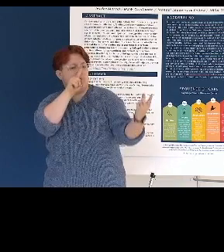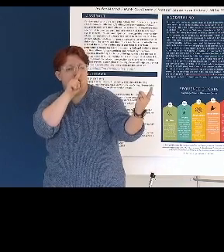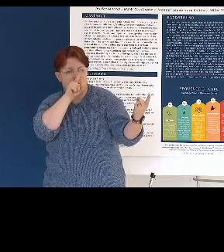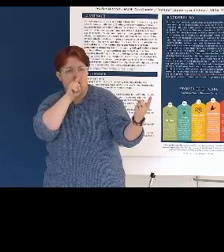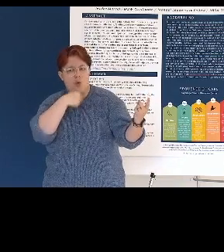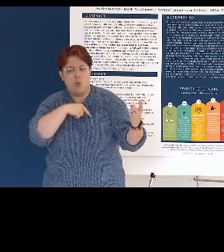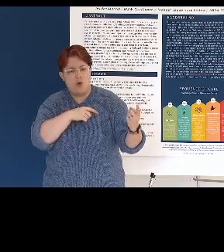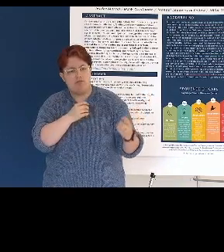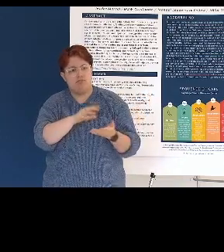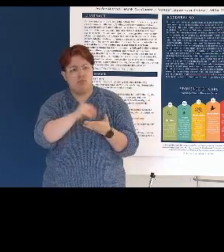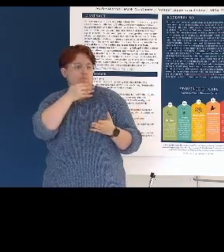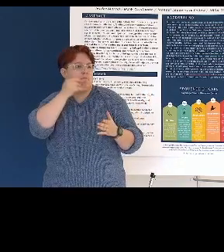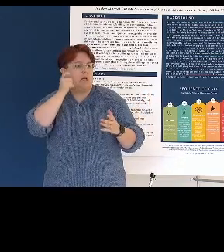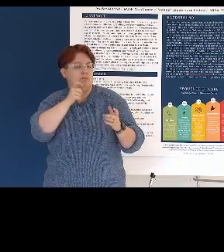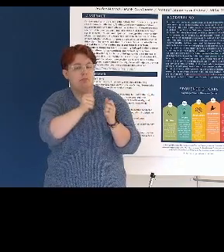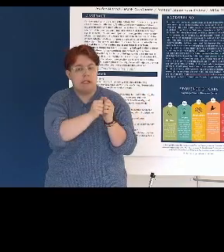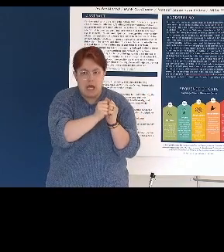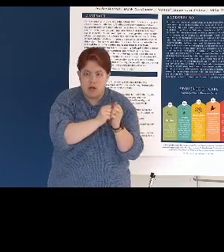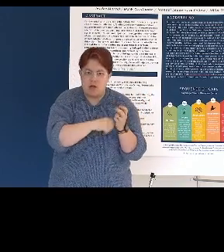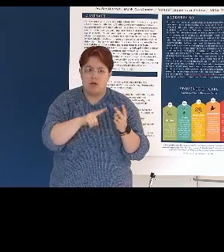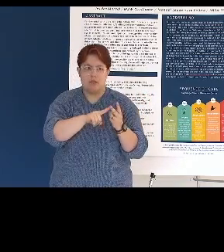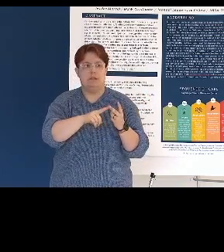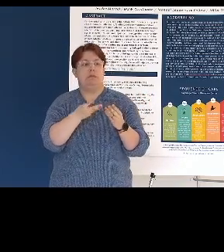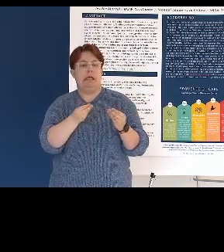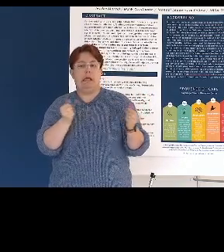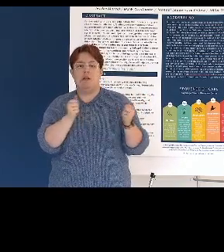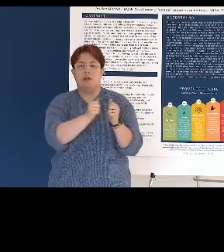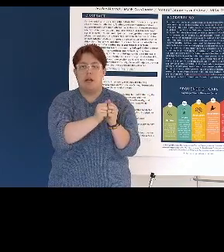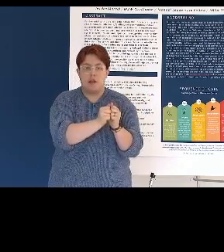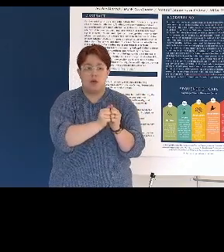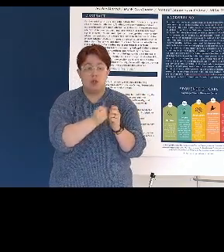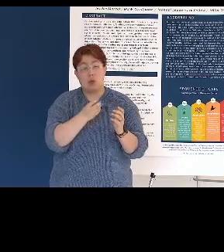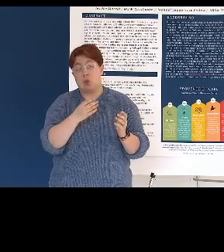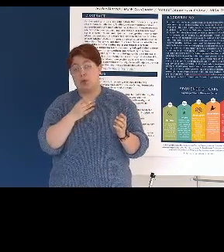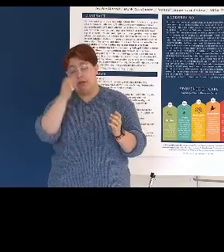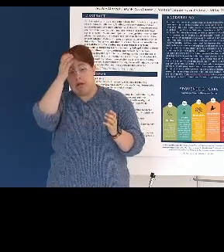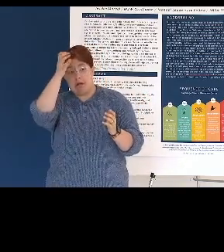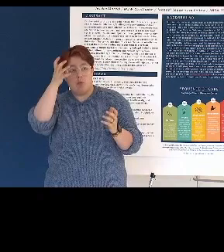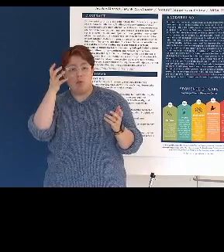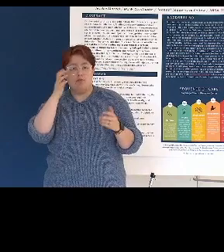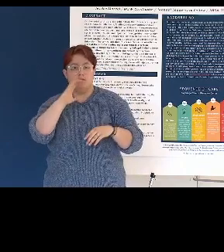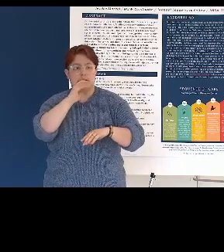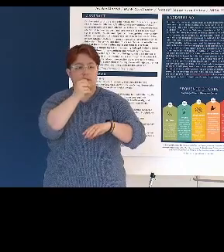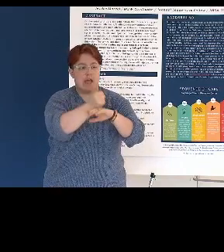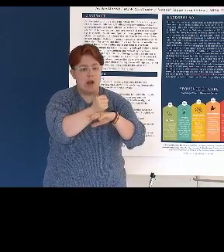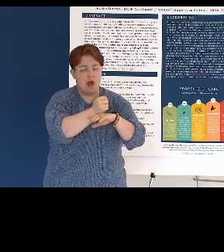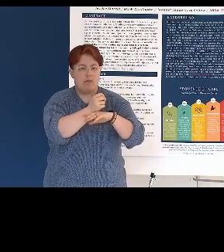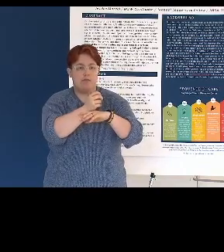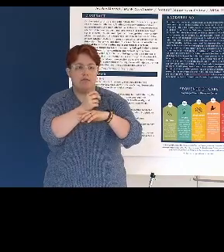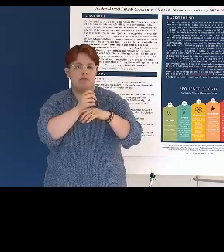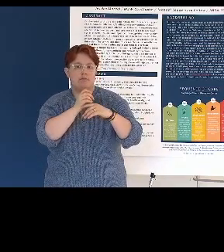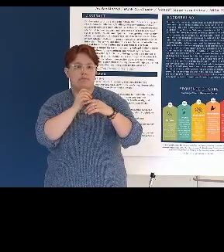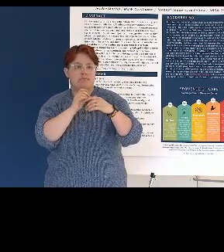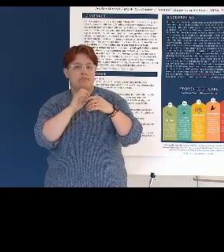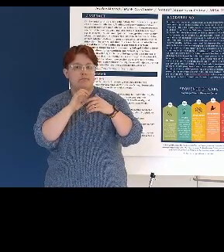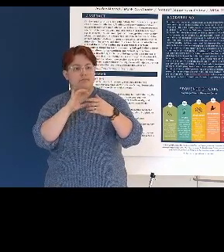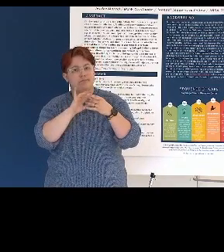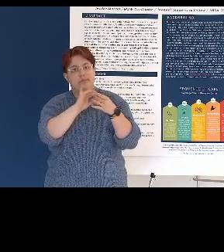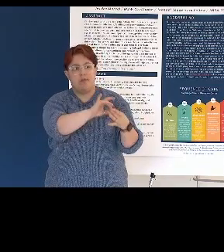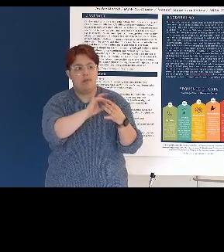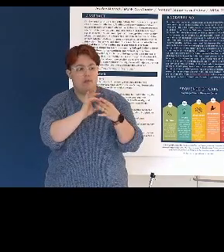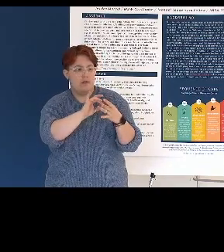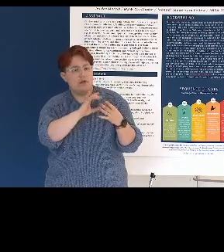best together and we heal best together. So the idea is building into and leading on those relationships to grow and support each